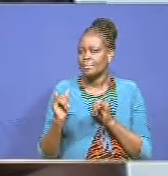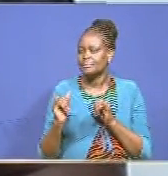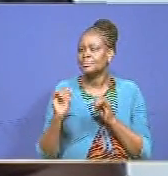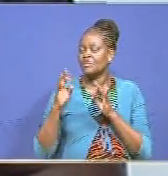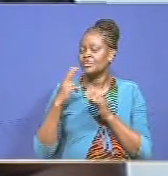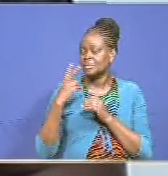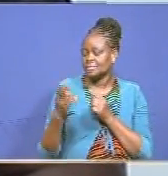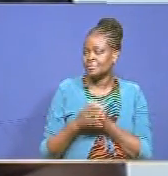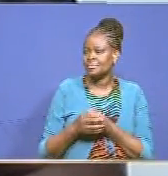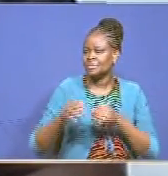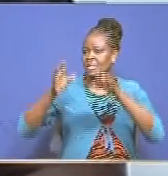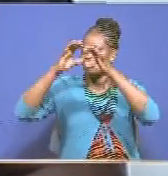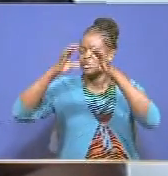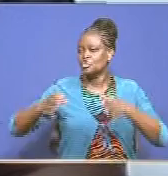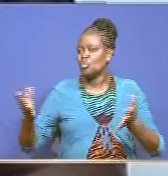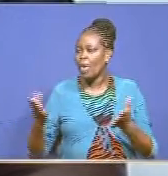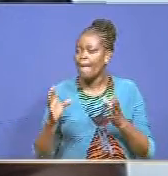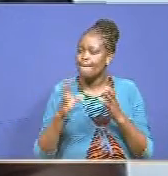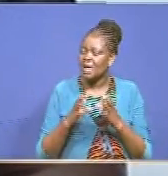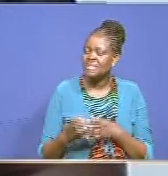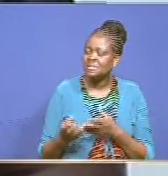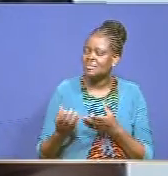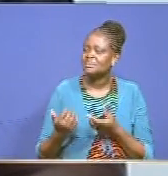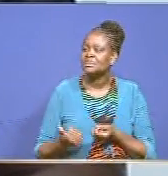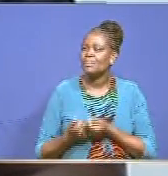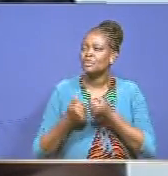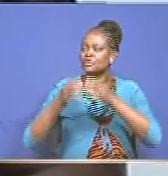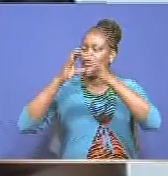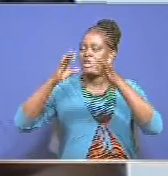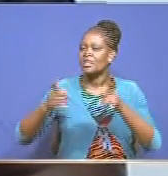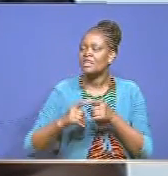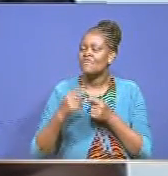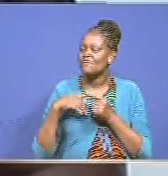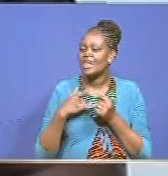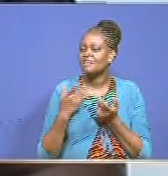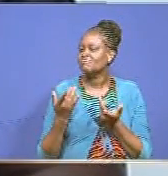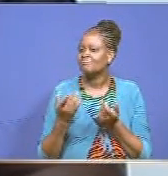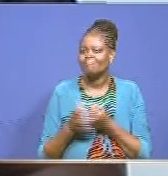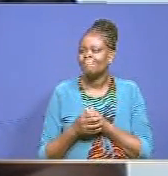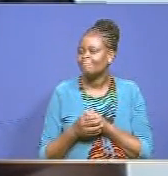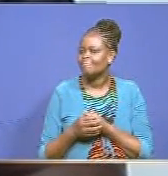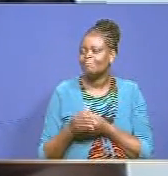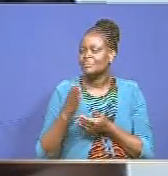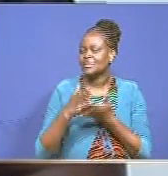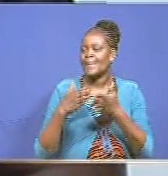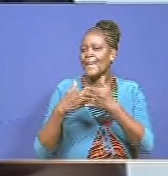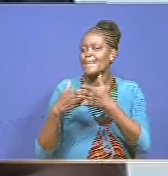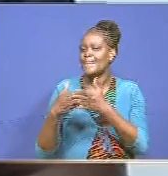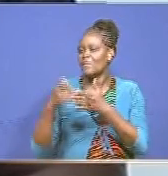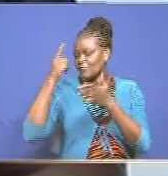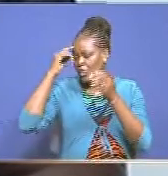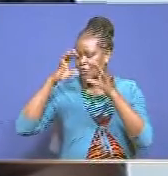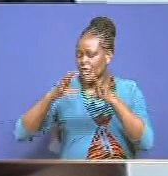look at devolution, where my party stands in for devolution, we feel there's some obstacles for